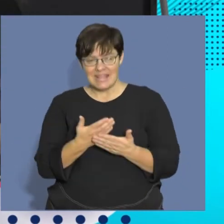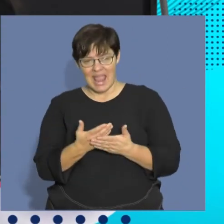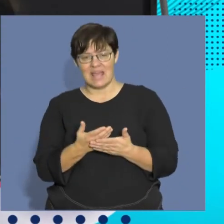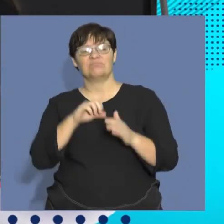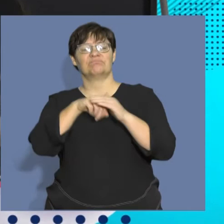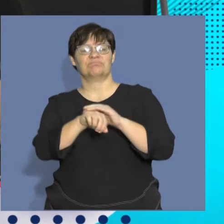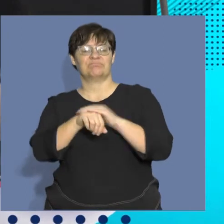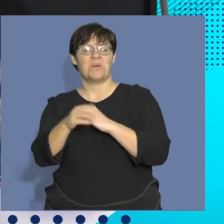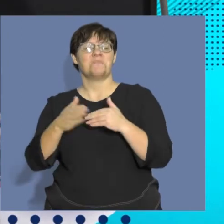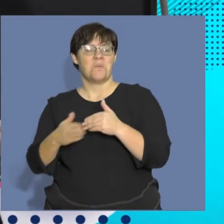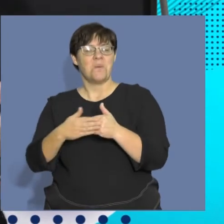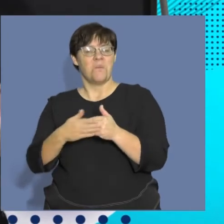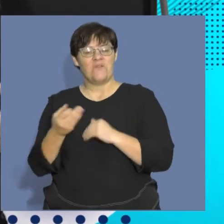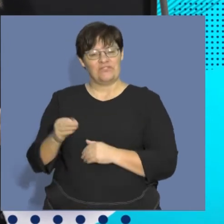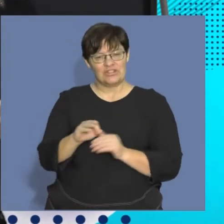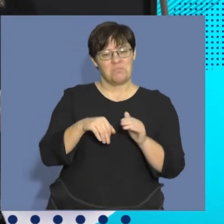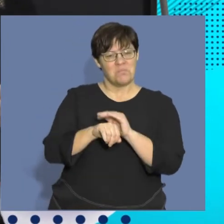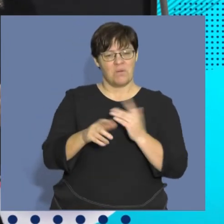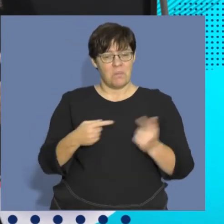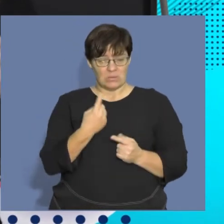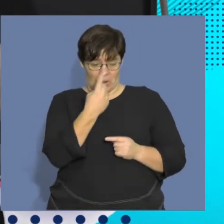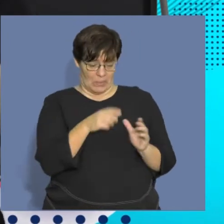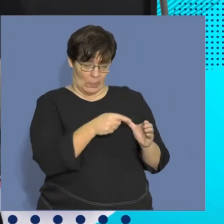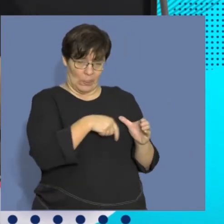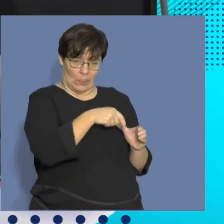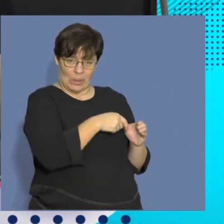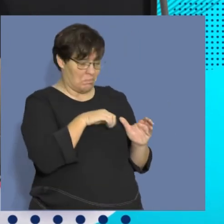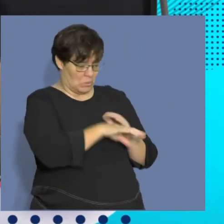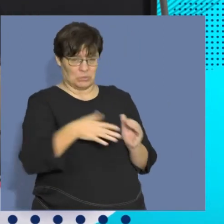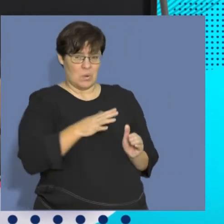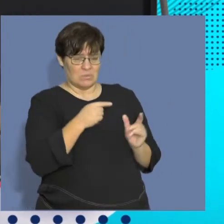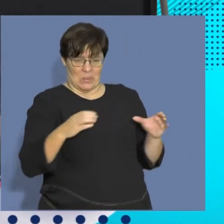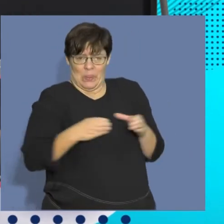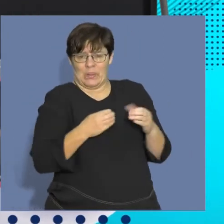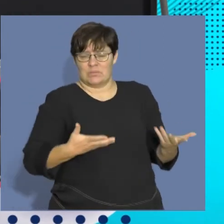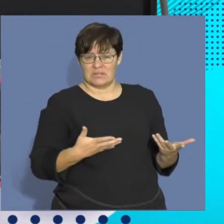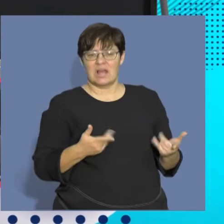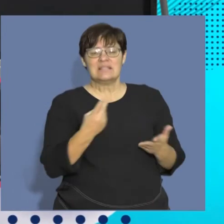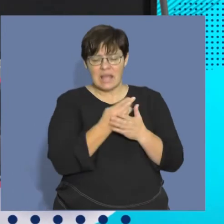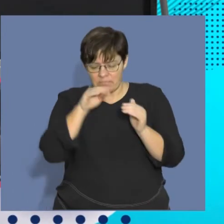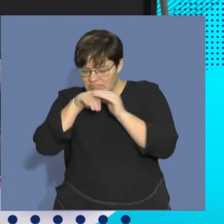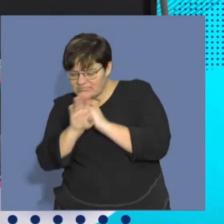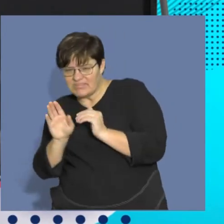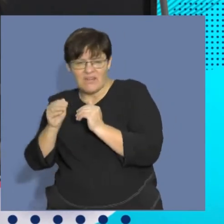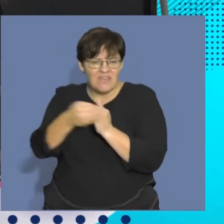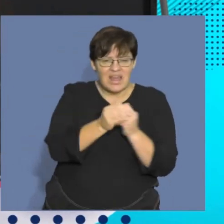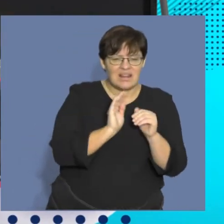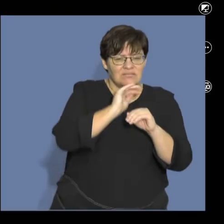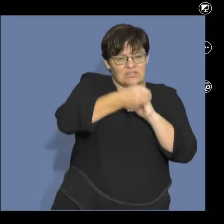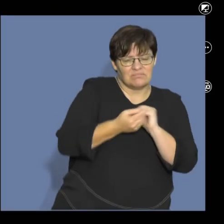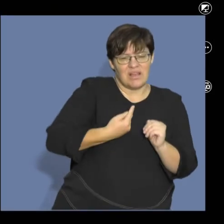to breed and make more. And there are lots of places for it to find shelter.